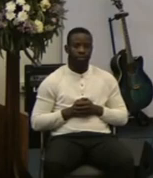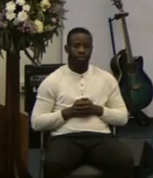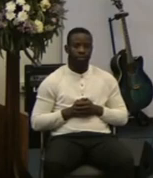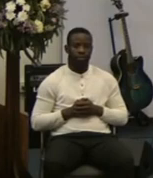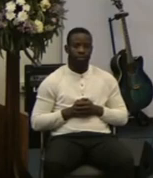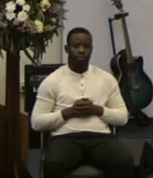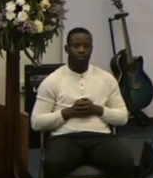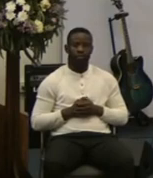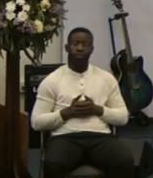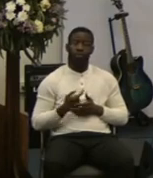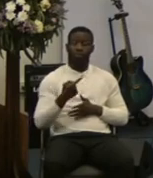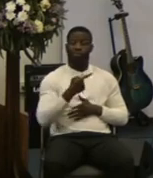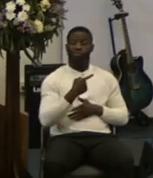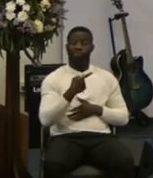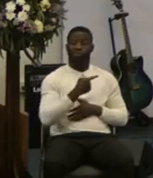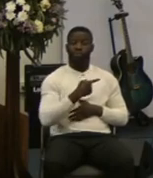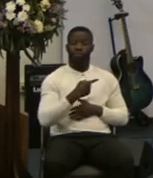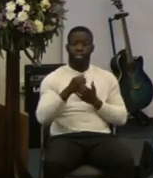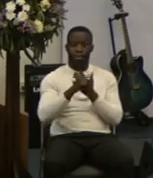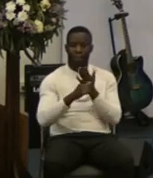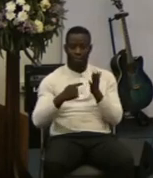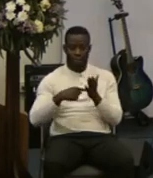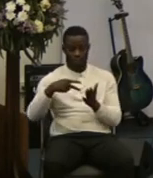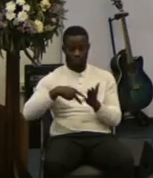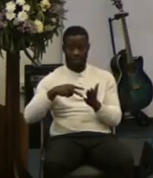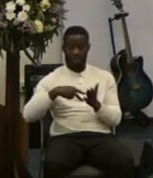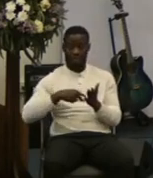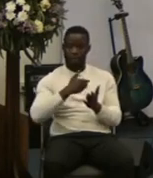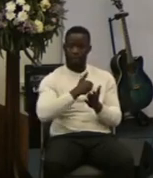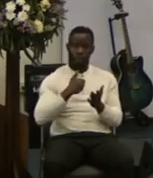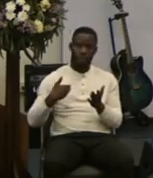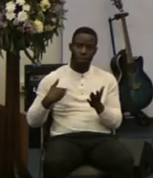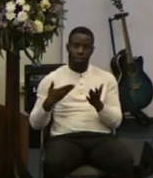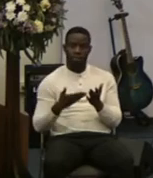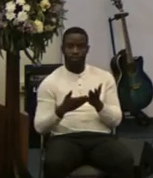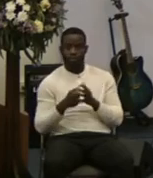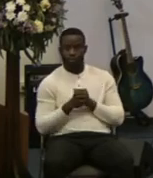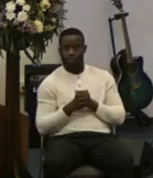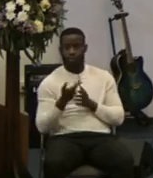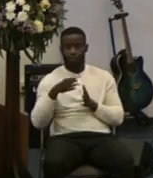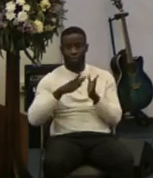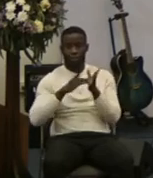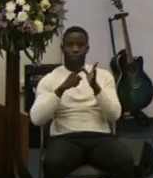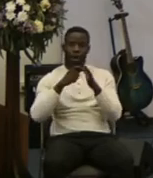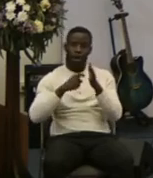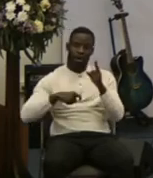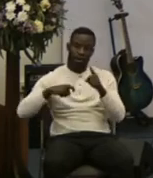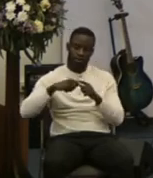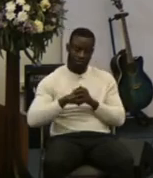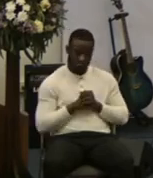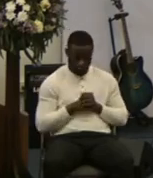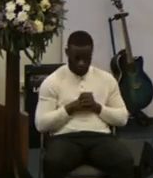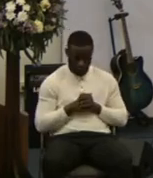Even the passage that we've had beautifully read for us this morning from Mark,